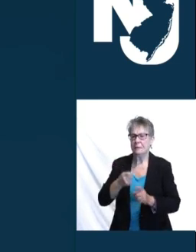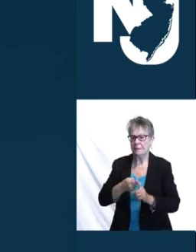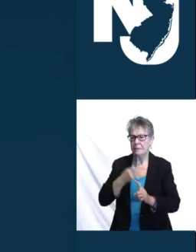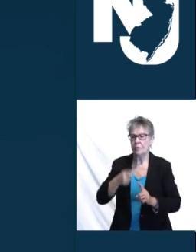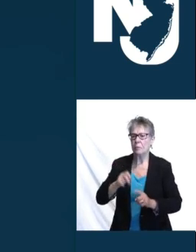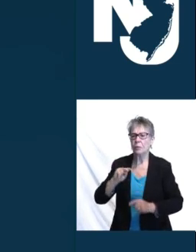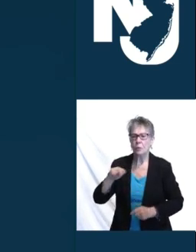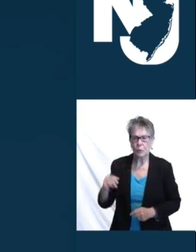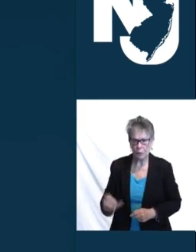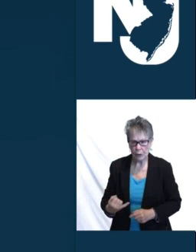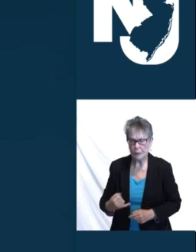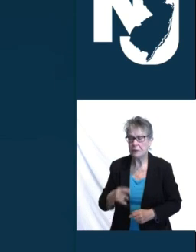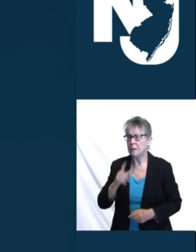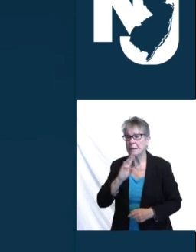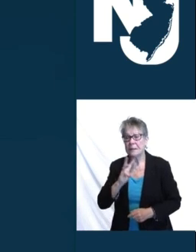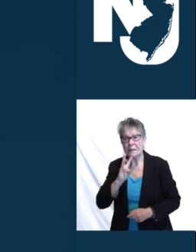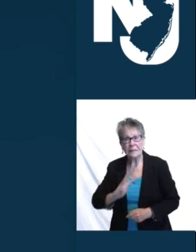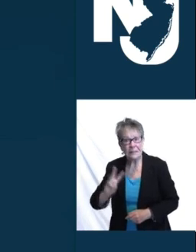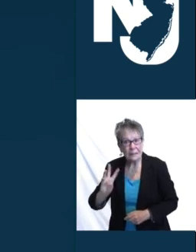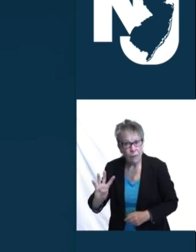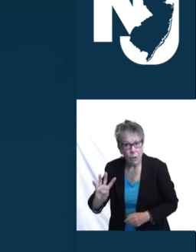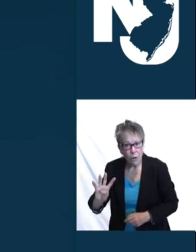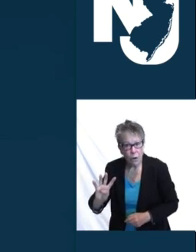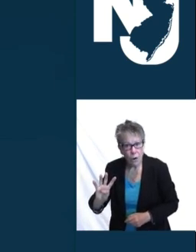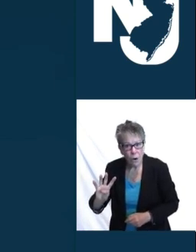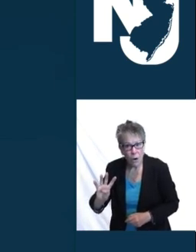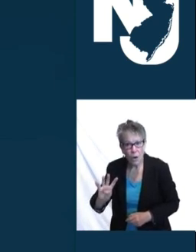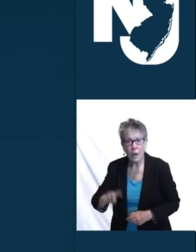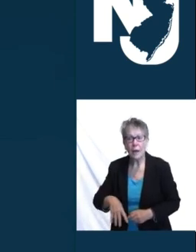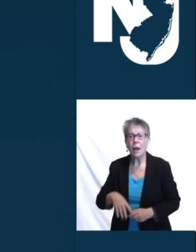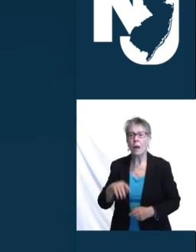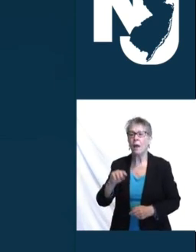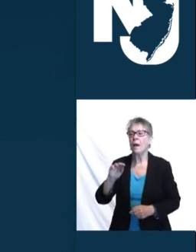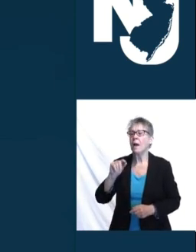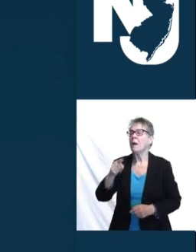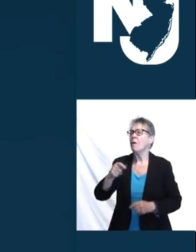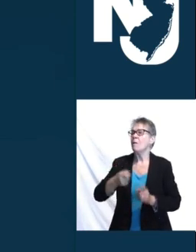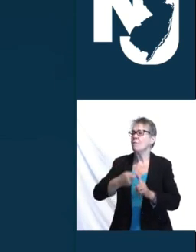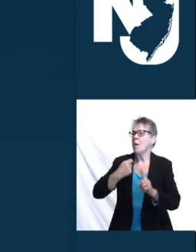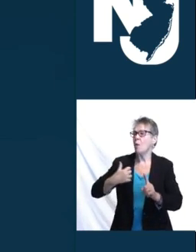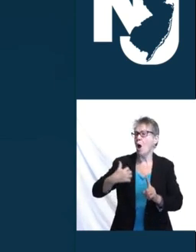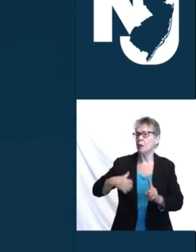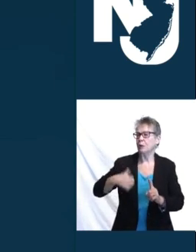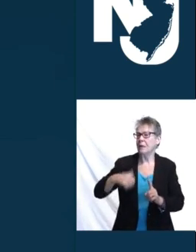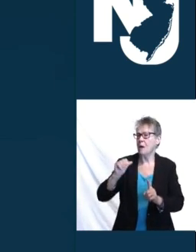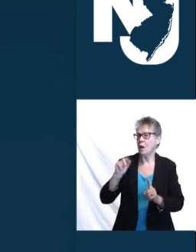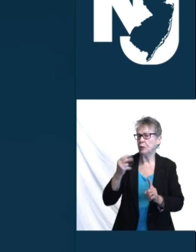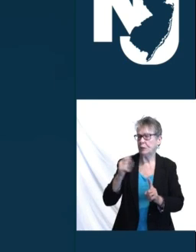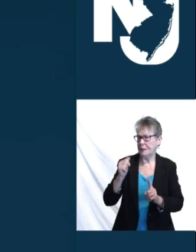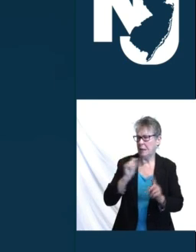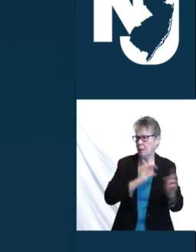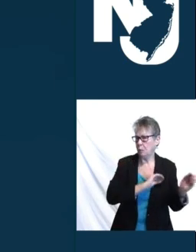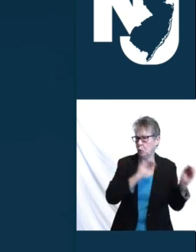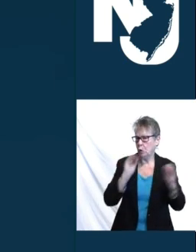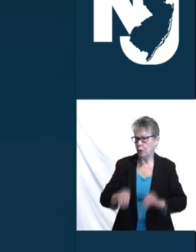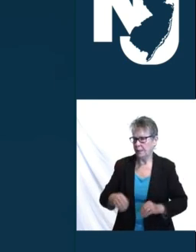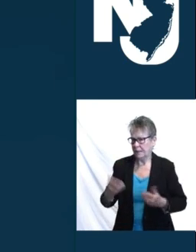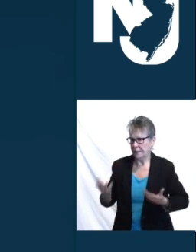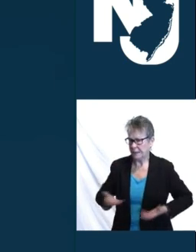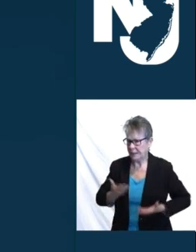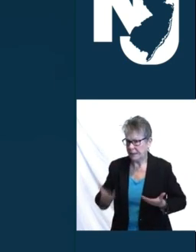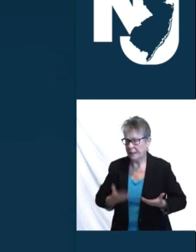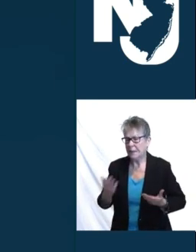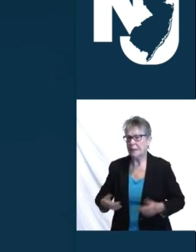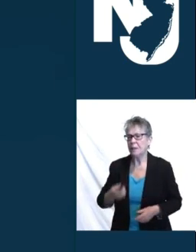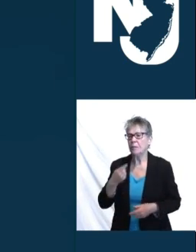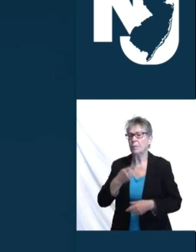Argentina, and she had called New Jersey home for more than 40 years. At first, Liliana worked in nearby Secaucus for